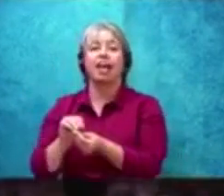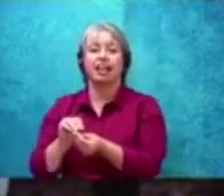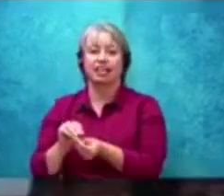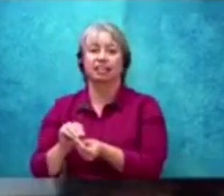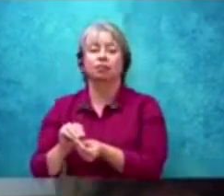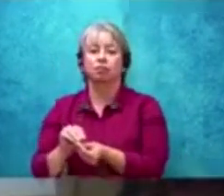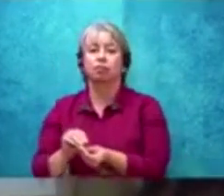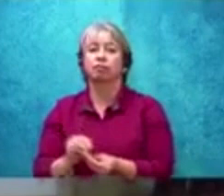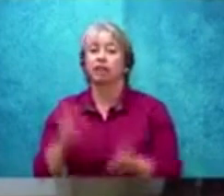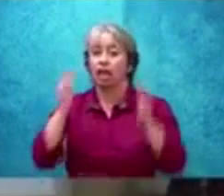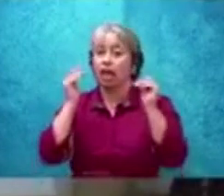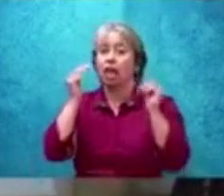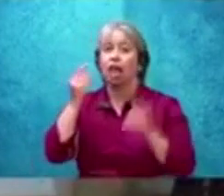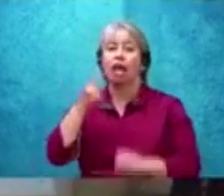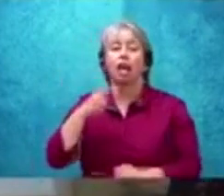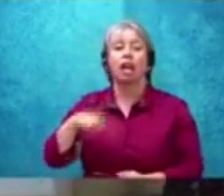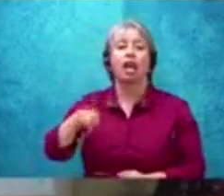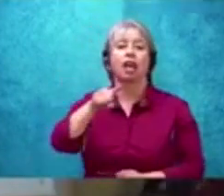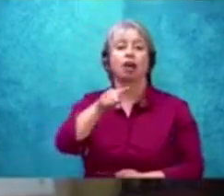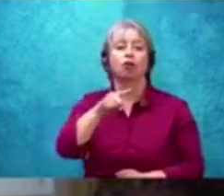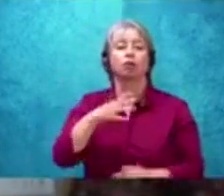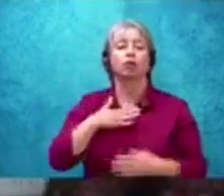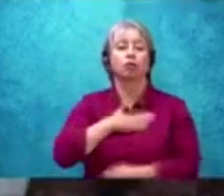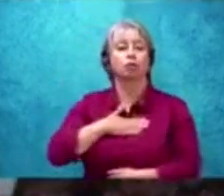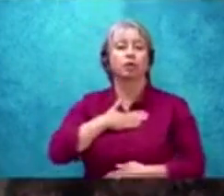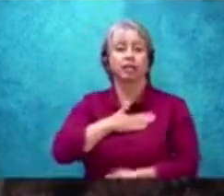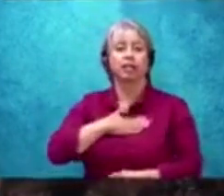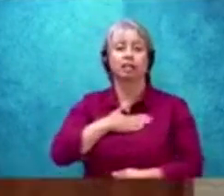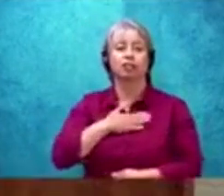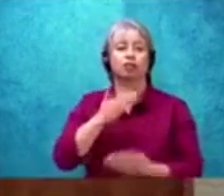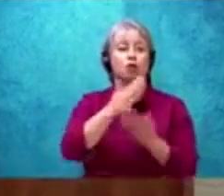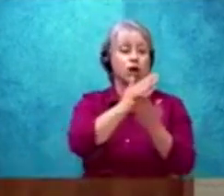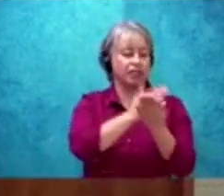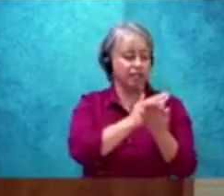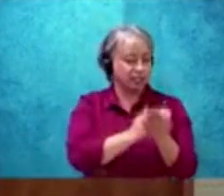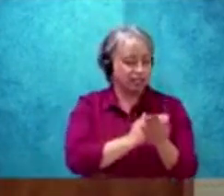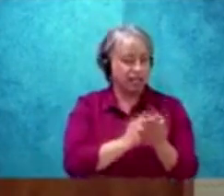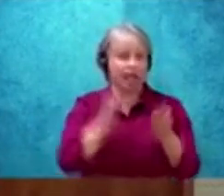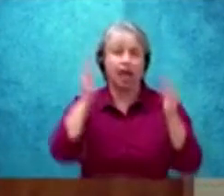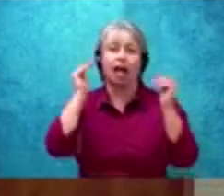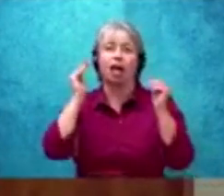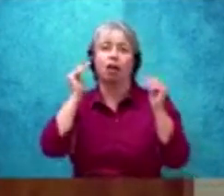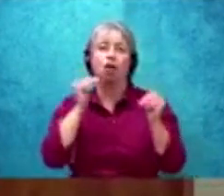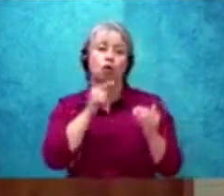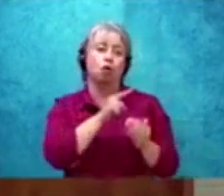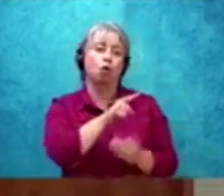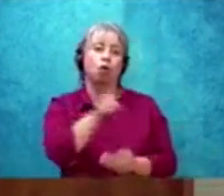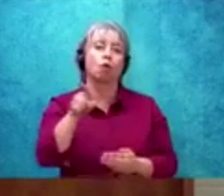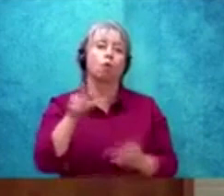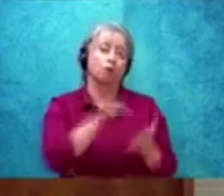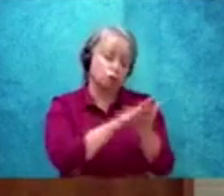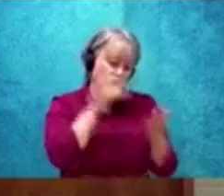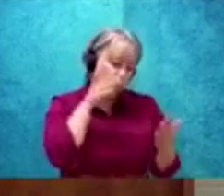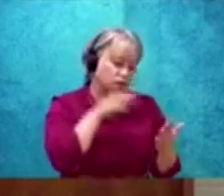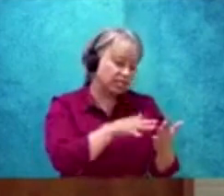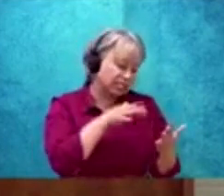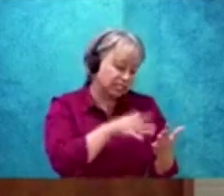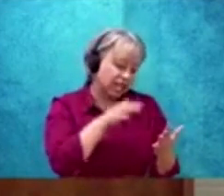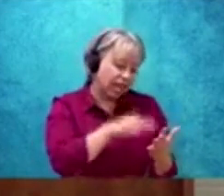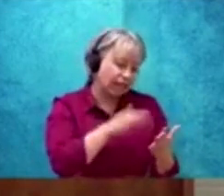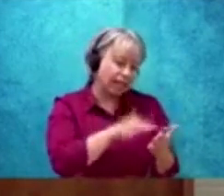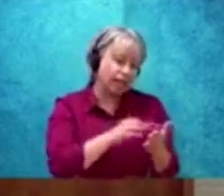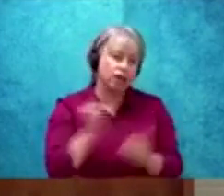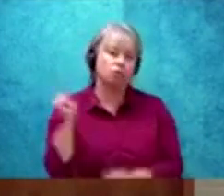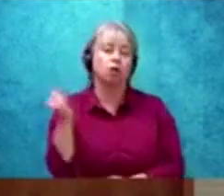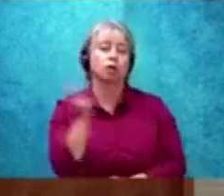Well, I hope that you enjoyed today's lesson. I hope that you will study your material And we will be back here again